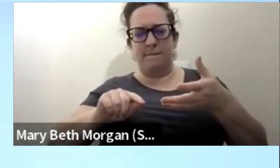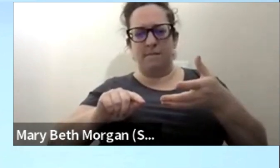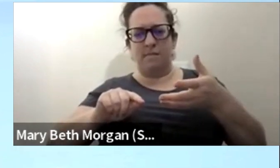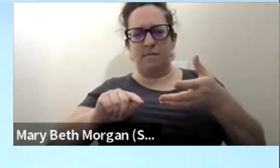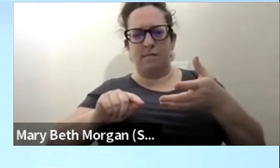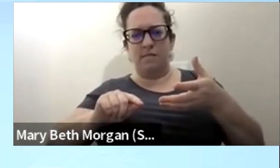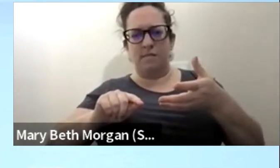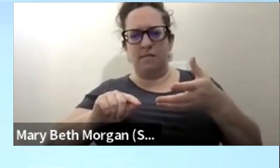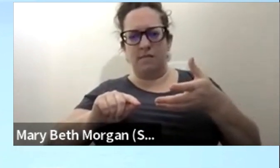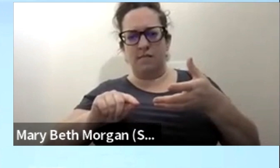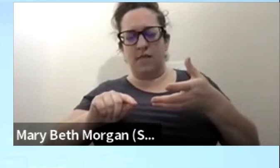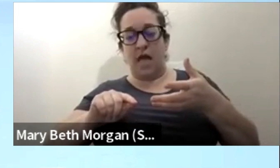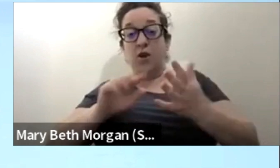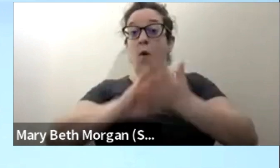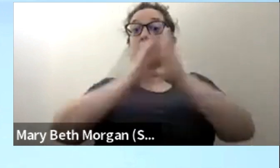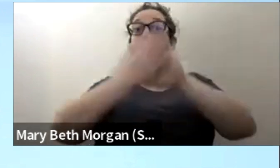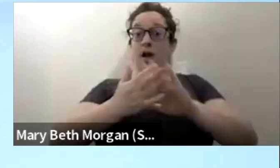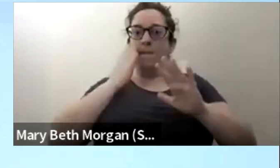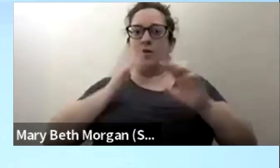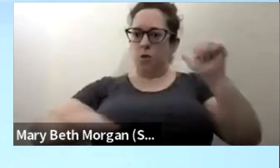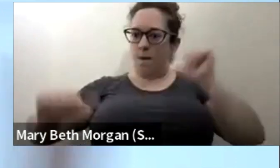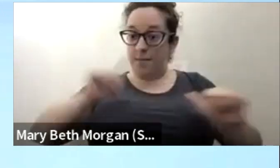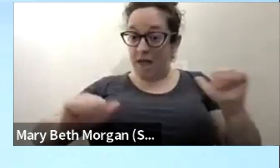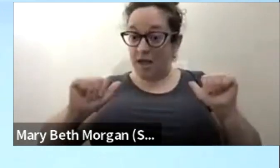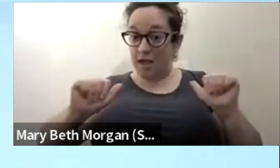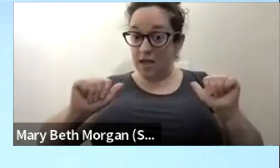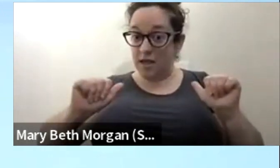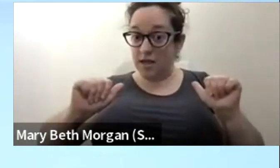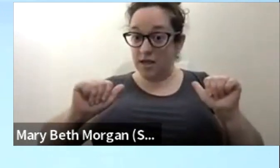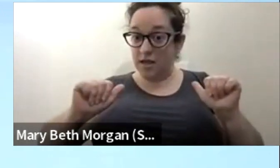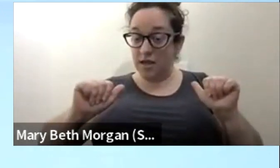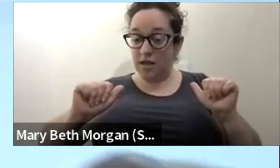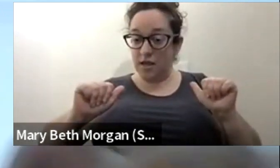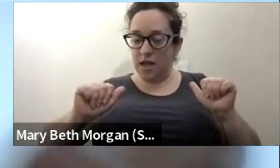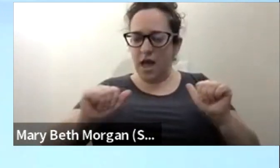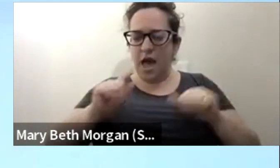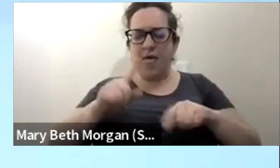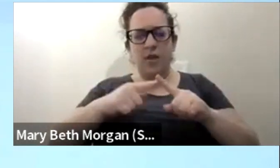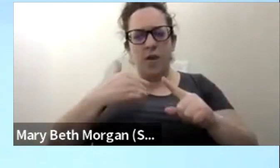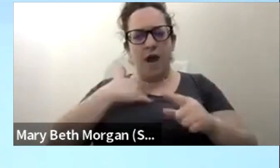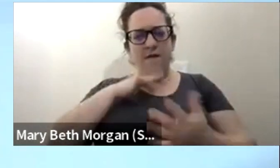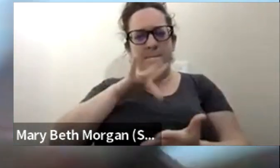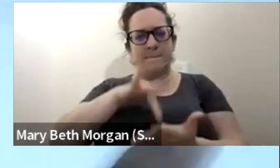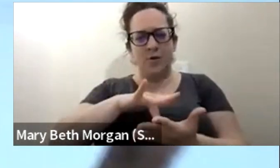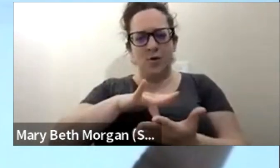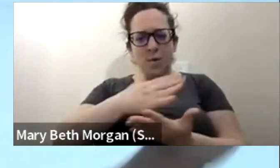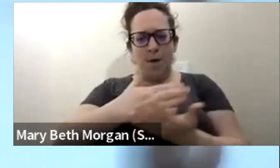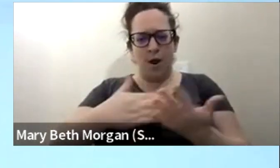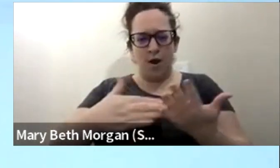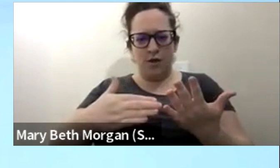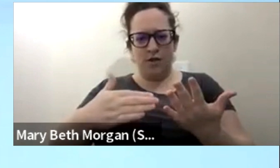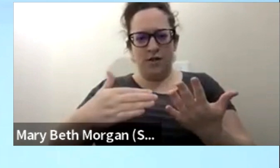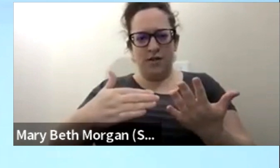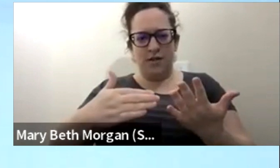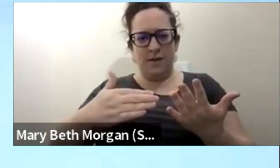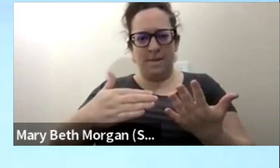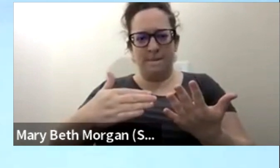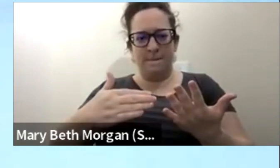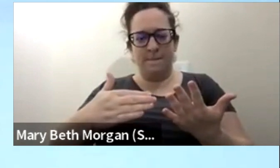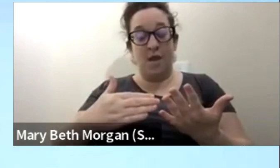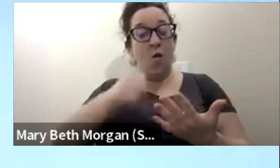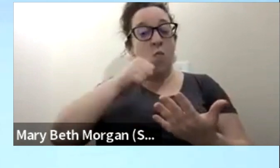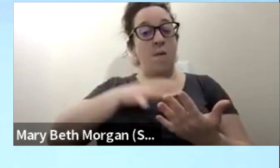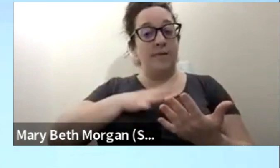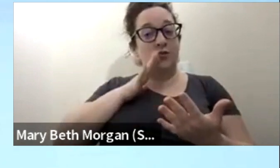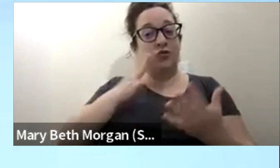here. And like, how do I, someone who loves this, how do I navigate through potential misogyny in this